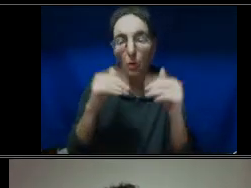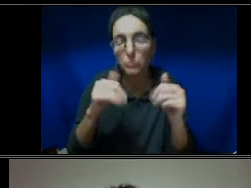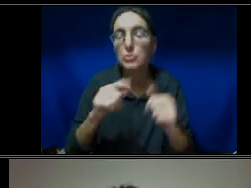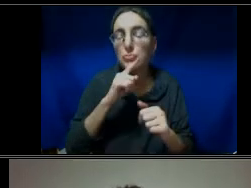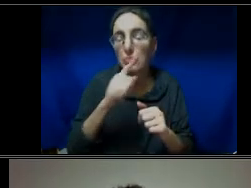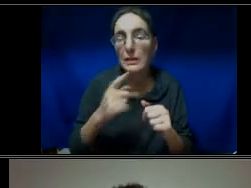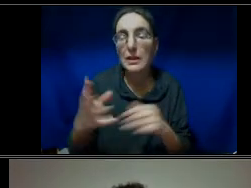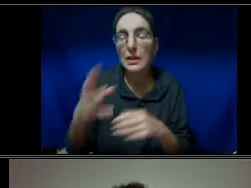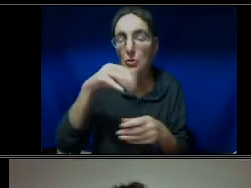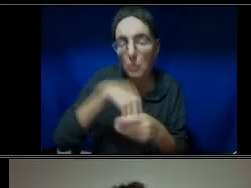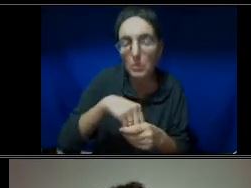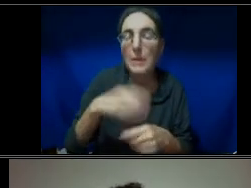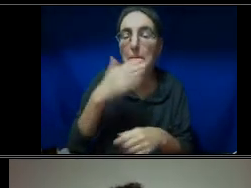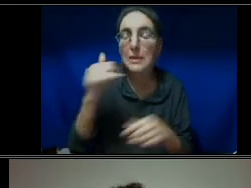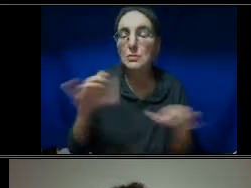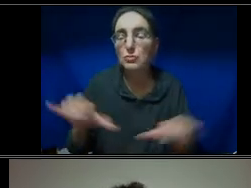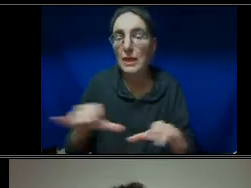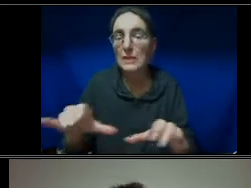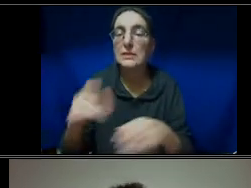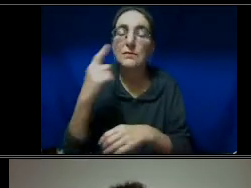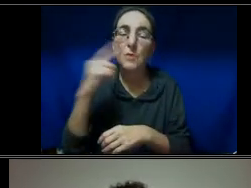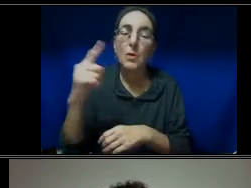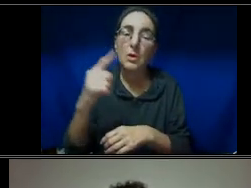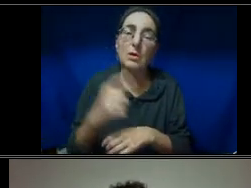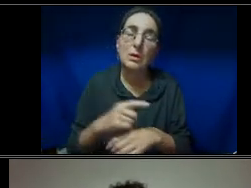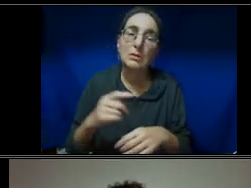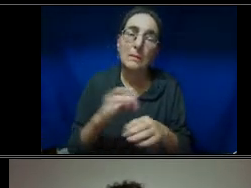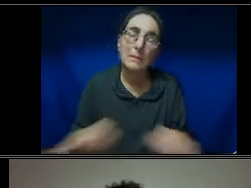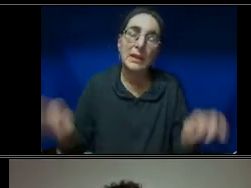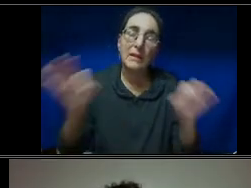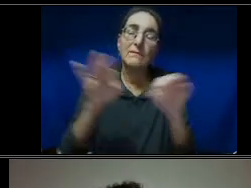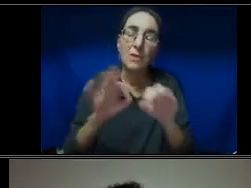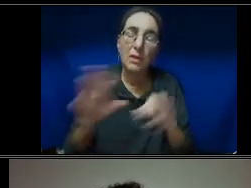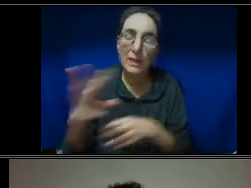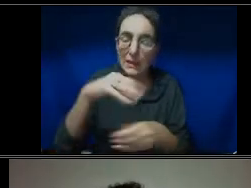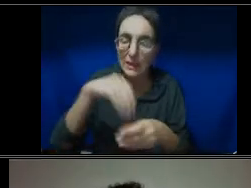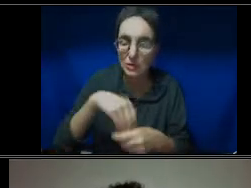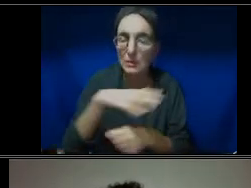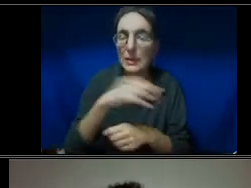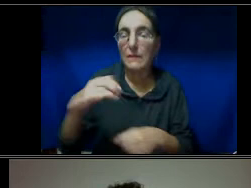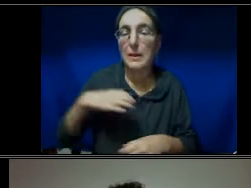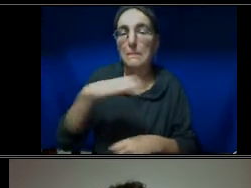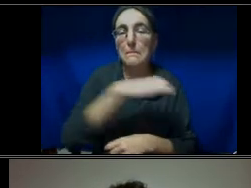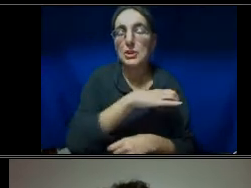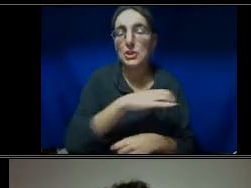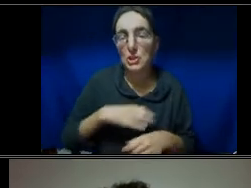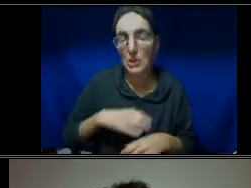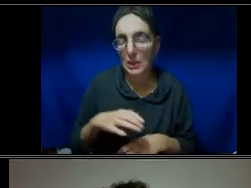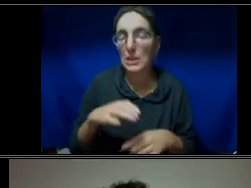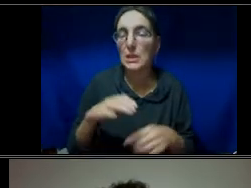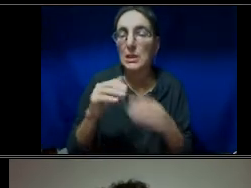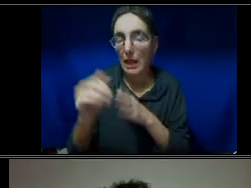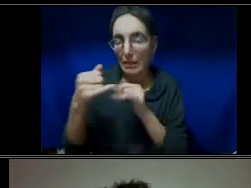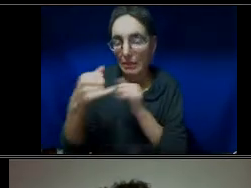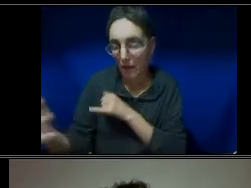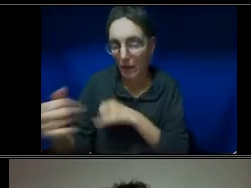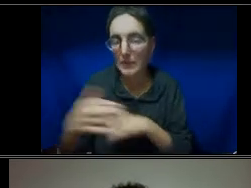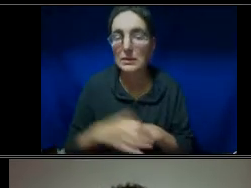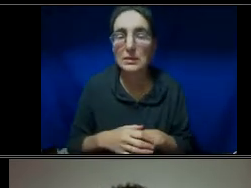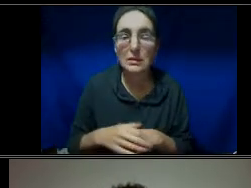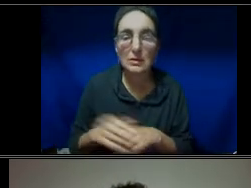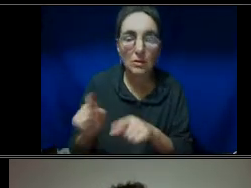best practice for meaningful engagement into the commission's meeting and guidelines, improve pathways for communities to participate